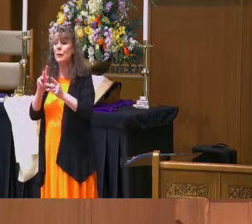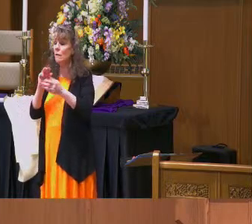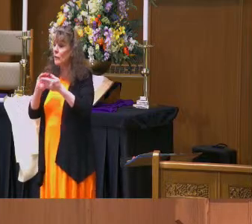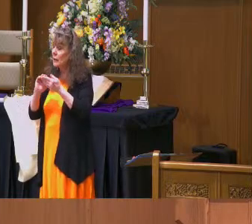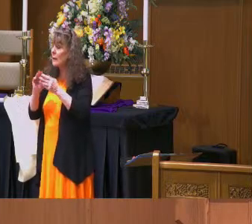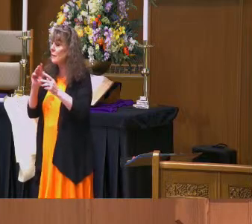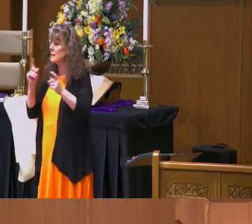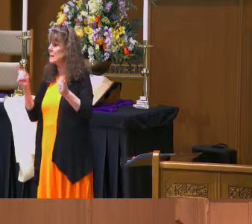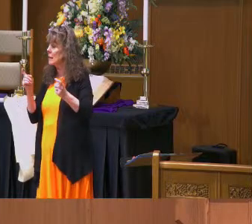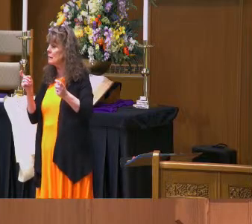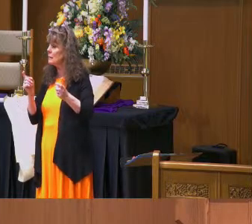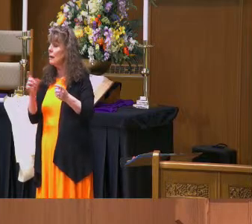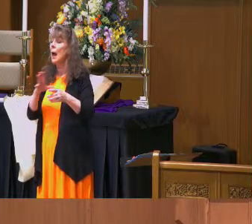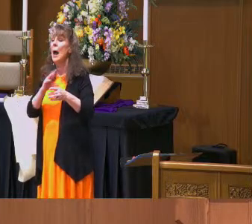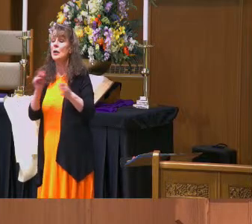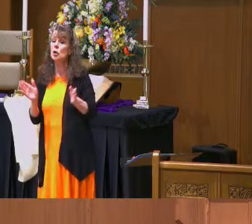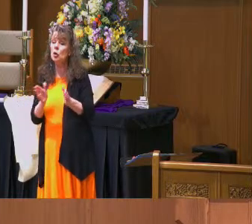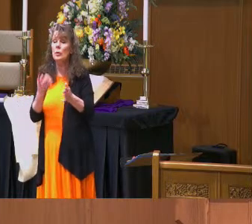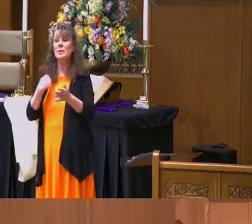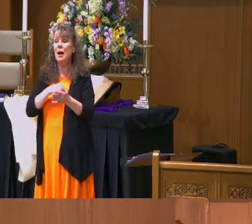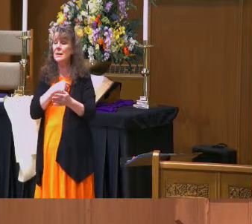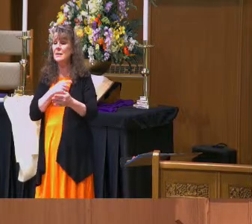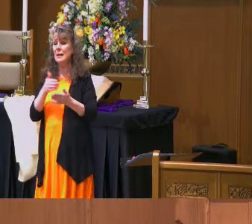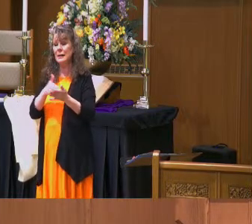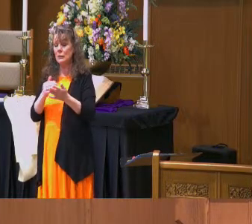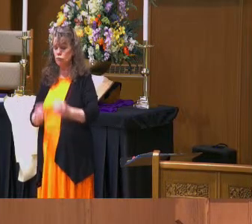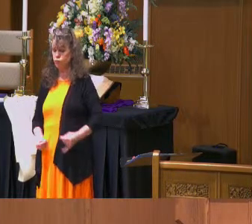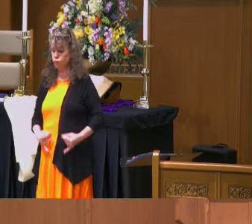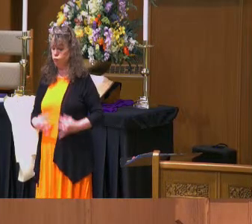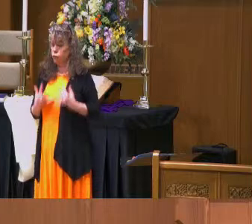again, and encourages our hearts. It is the